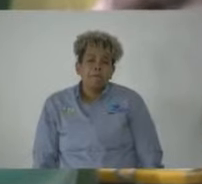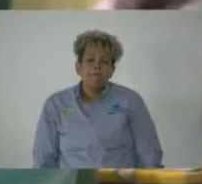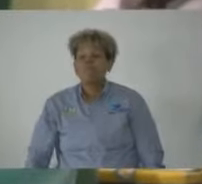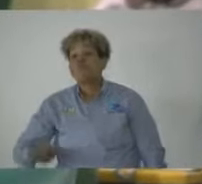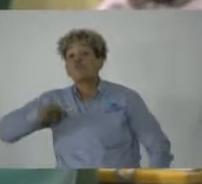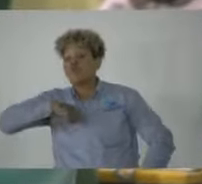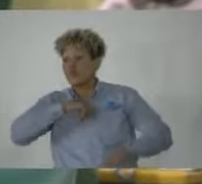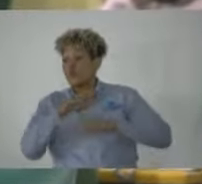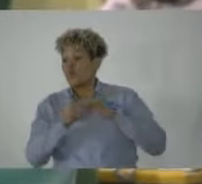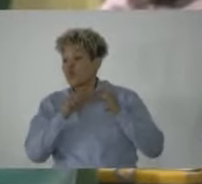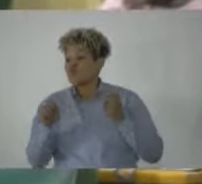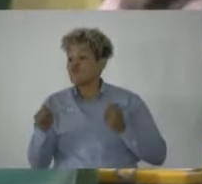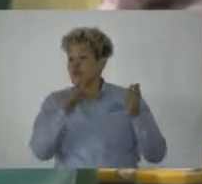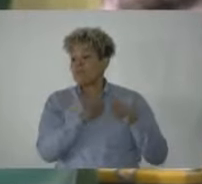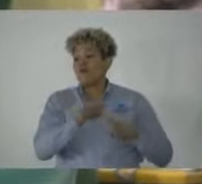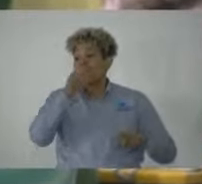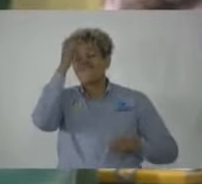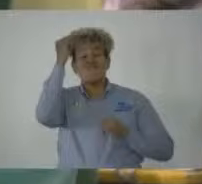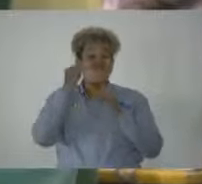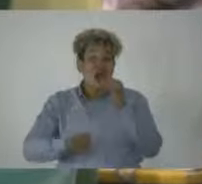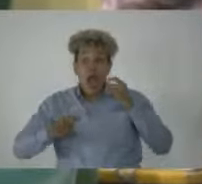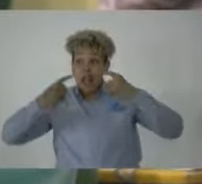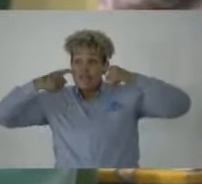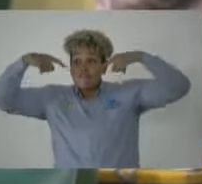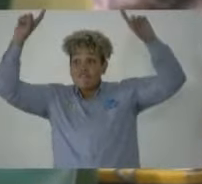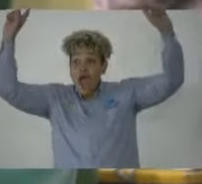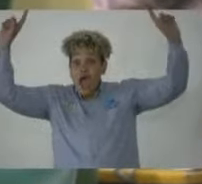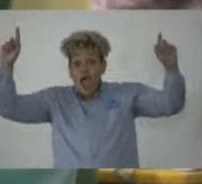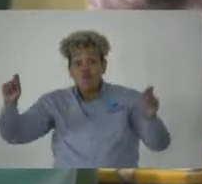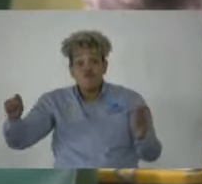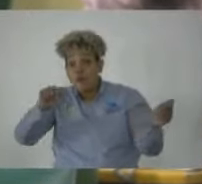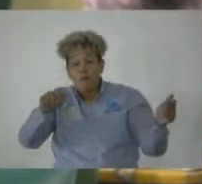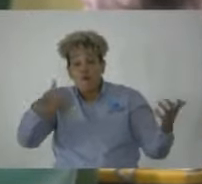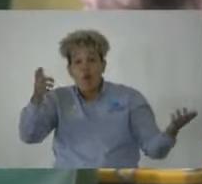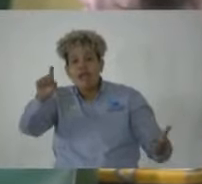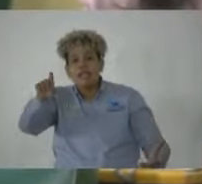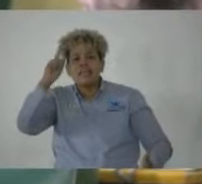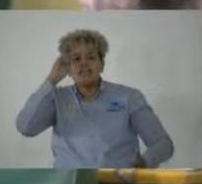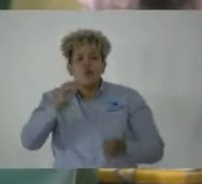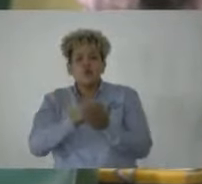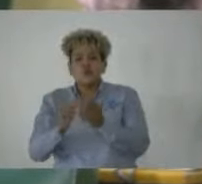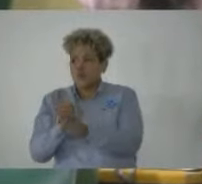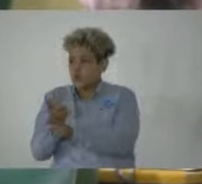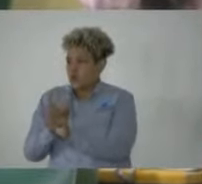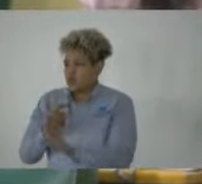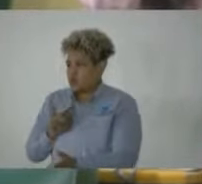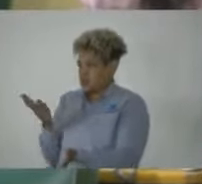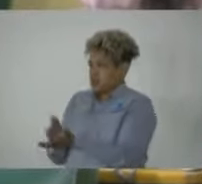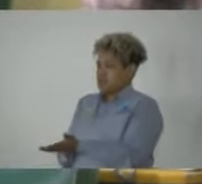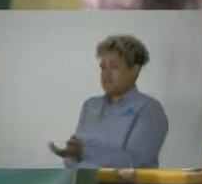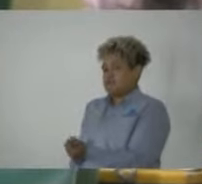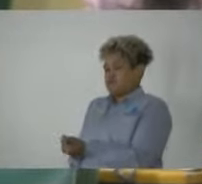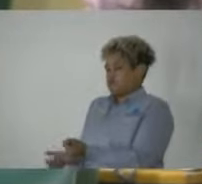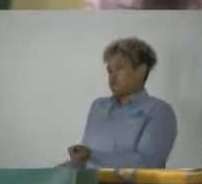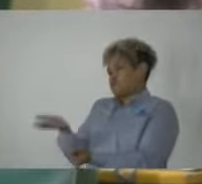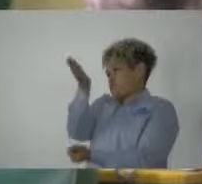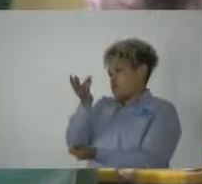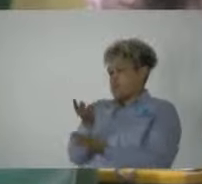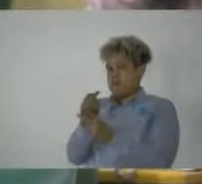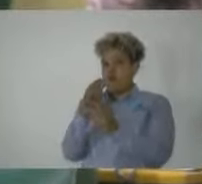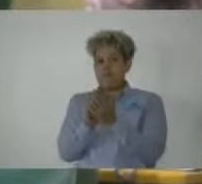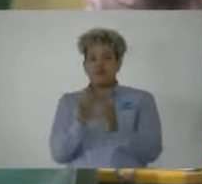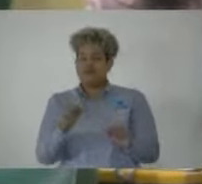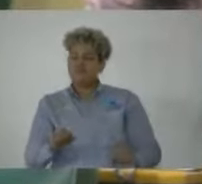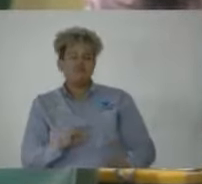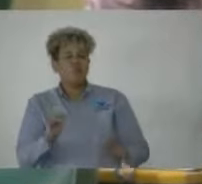We are removing, finally, Mr. Speaker, the need for a student loan in accessing tertiary